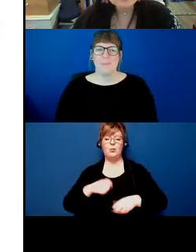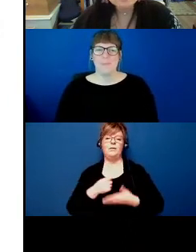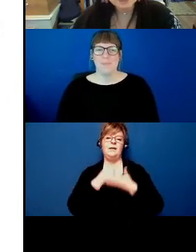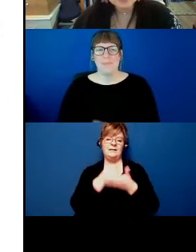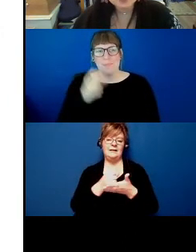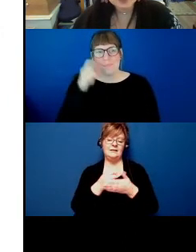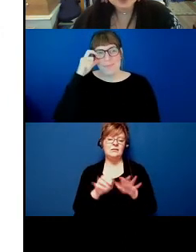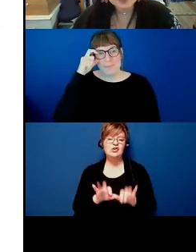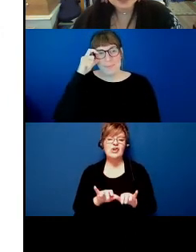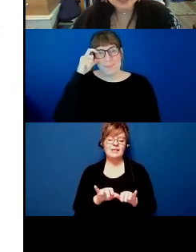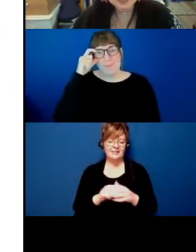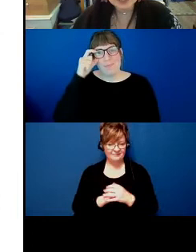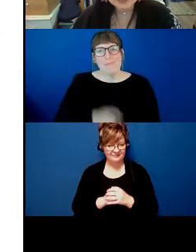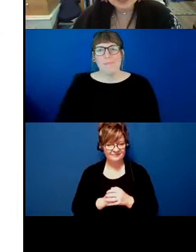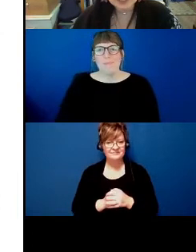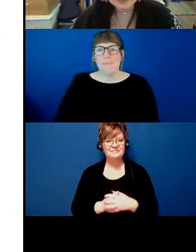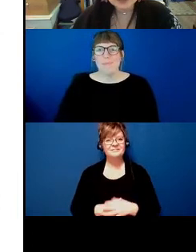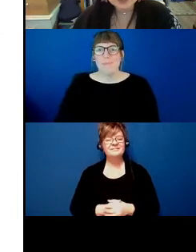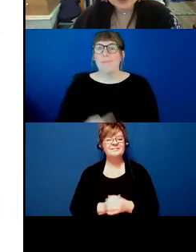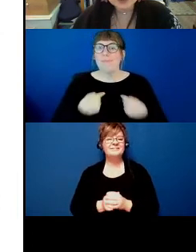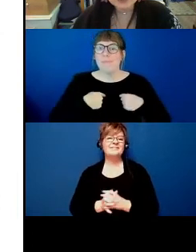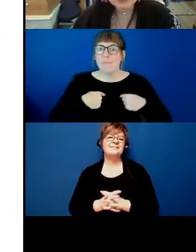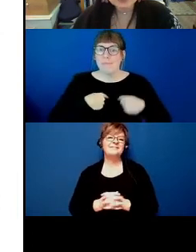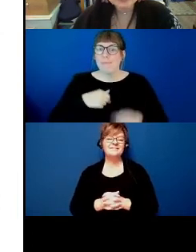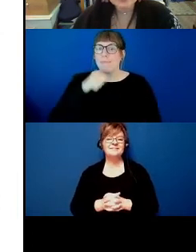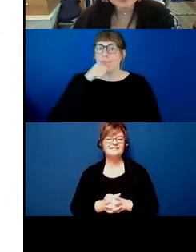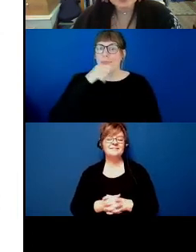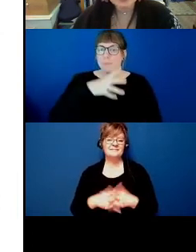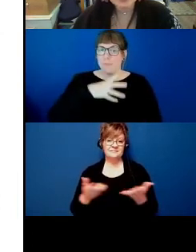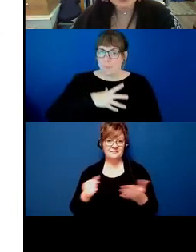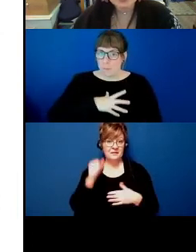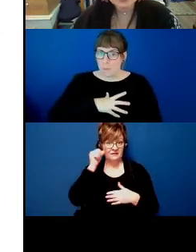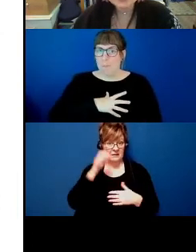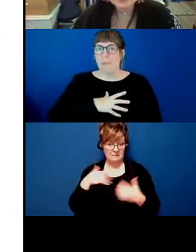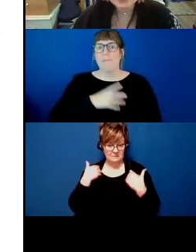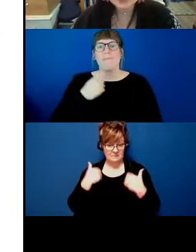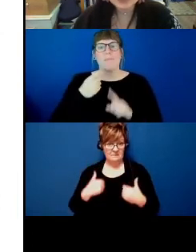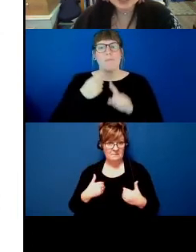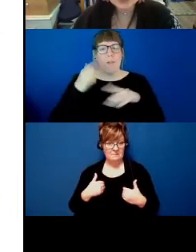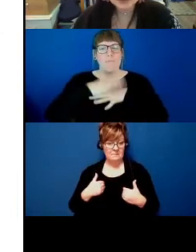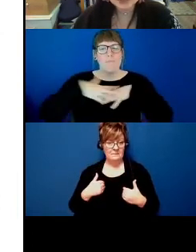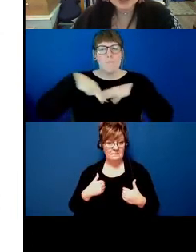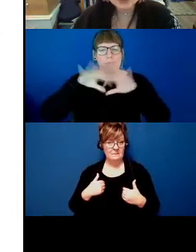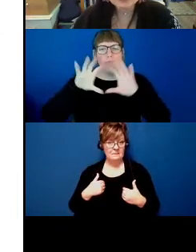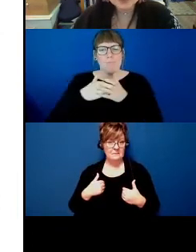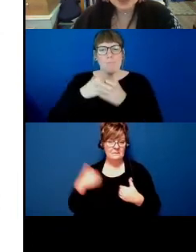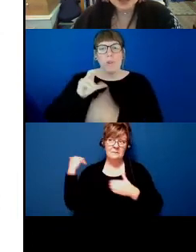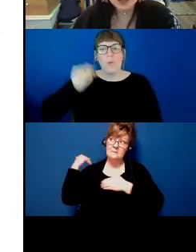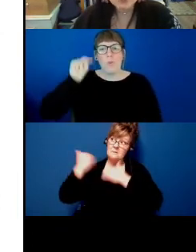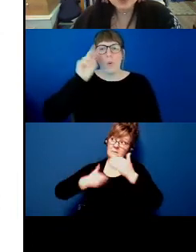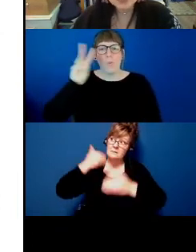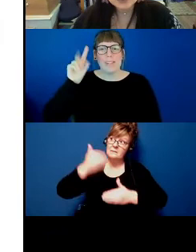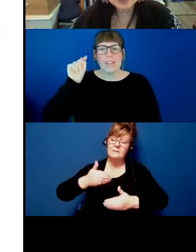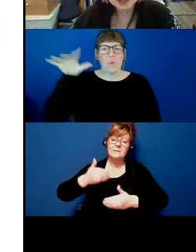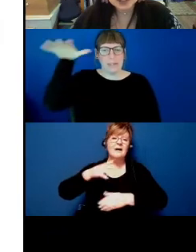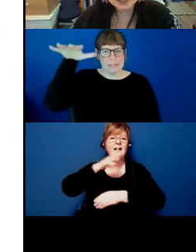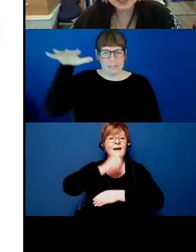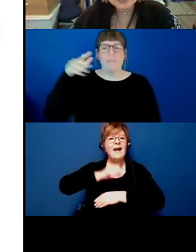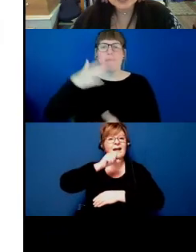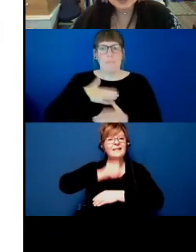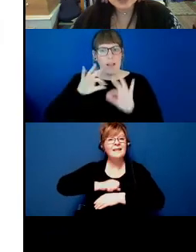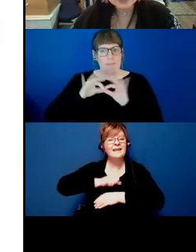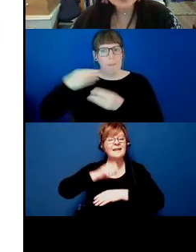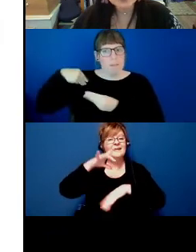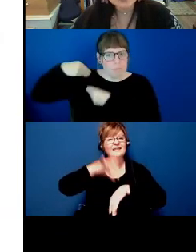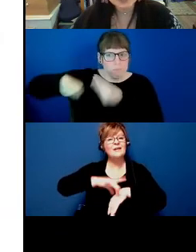As a woman with Dene ancestry from Lutselk'e up north, which is in the Northwest Territories, I wanted to acknowledge that I